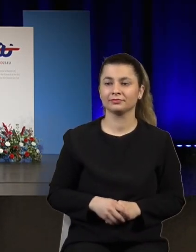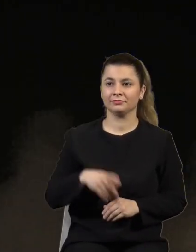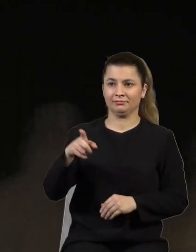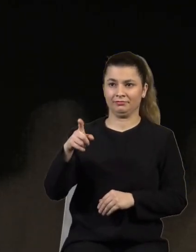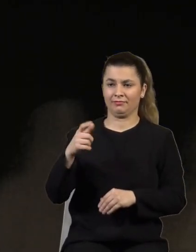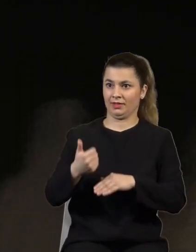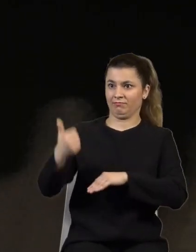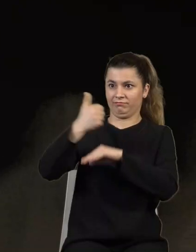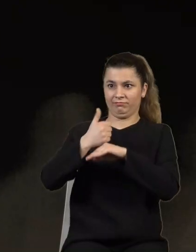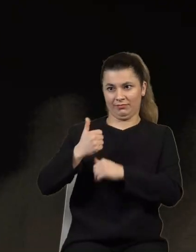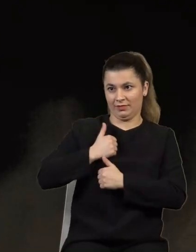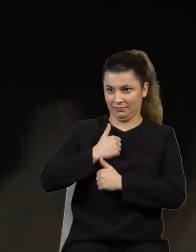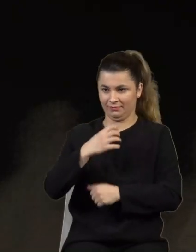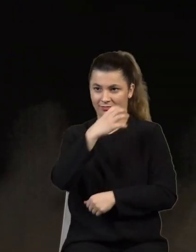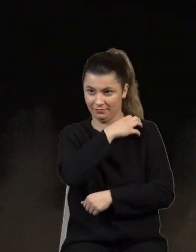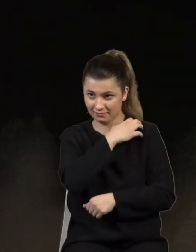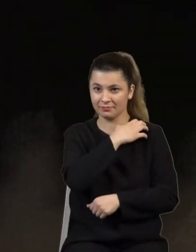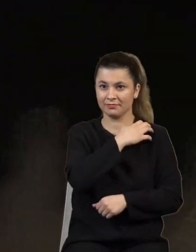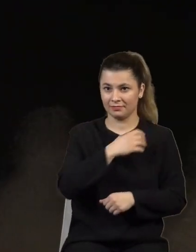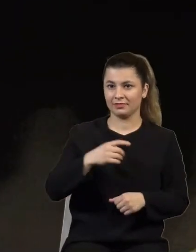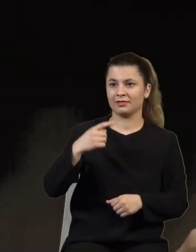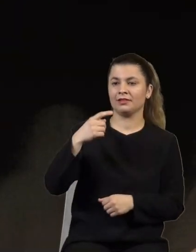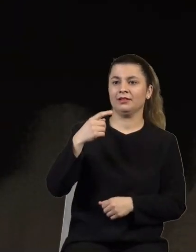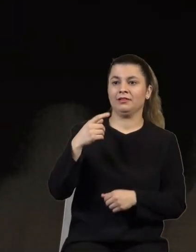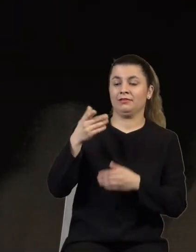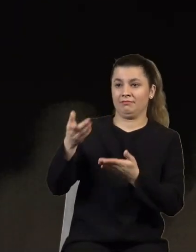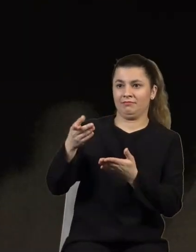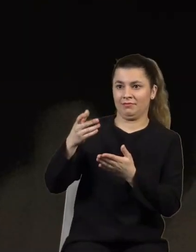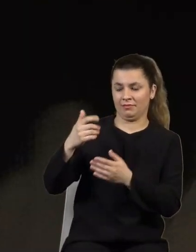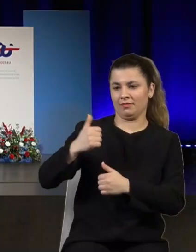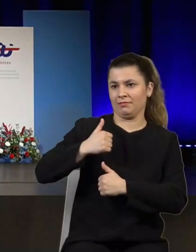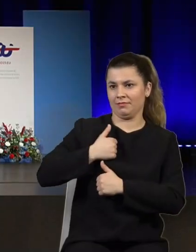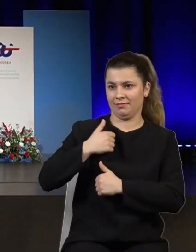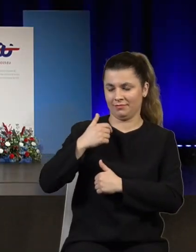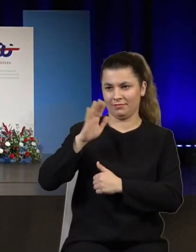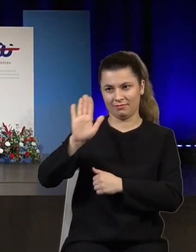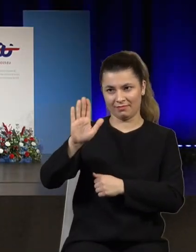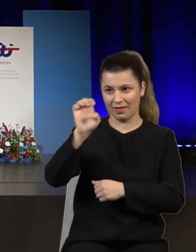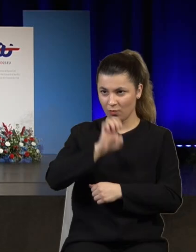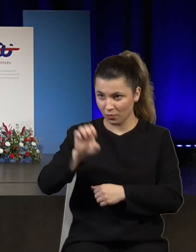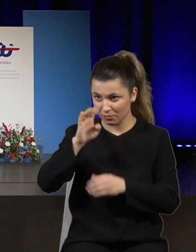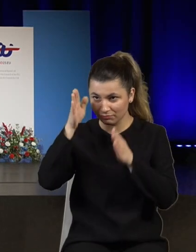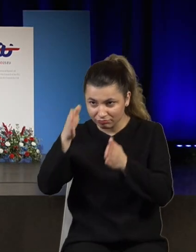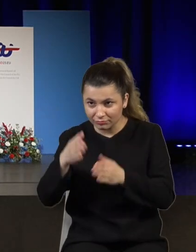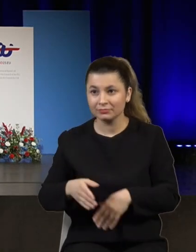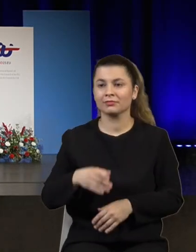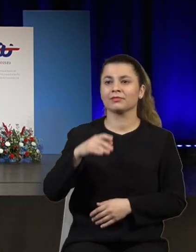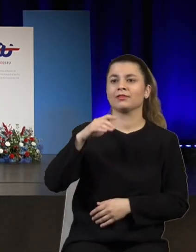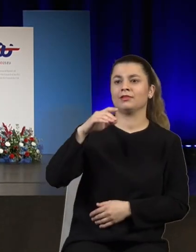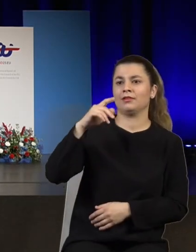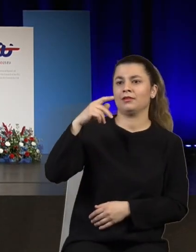Alan Lynch, Head of Division at Strategic Transport Advisory Division, JASPERS, and European Investment Bank.